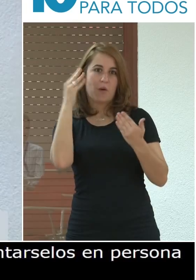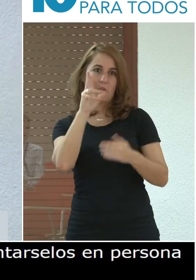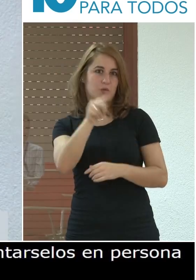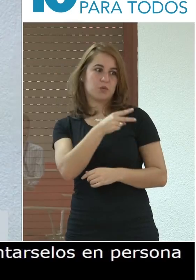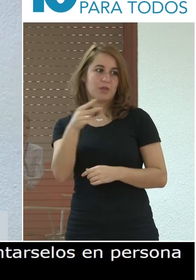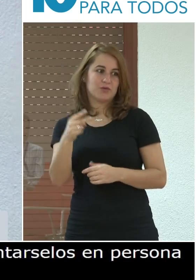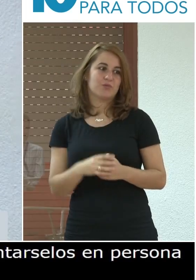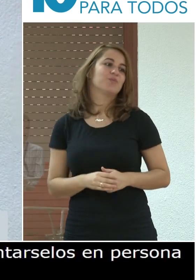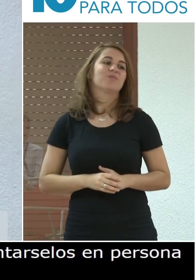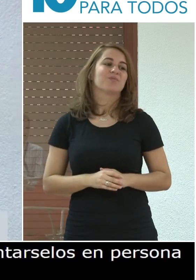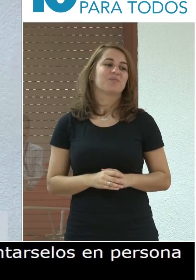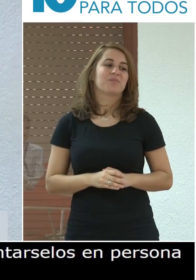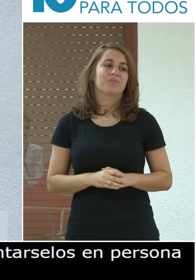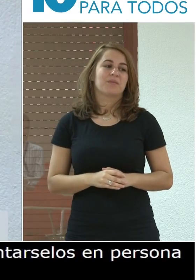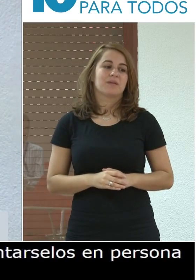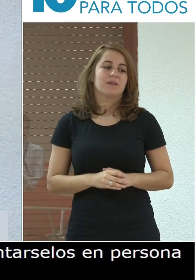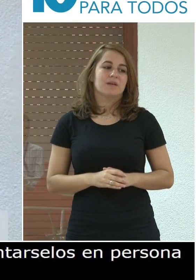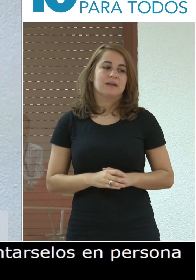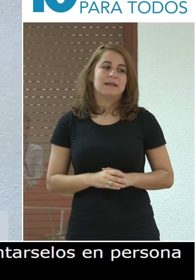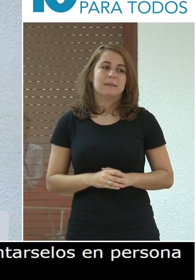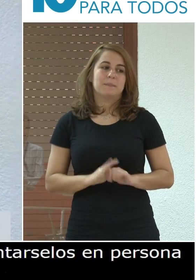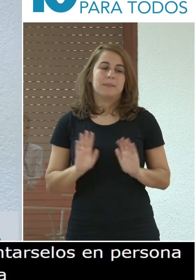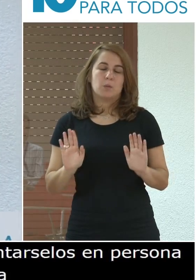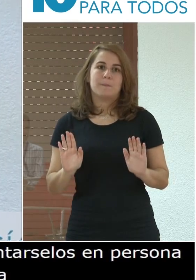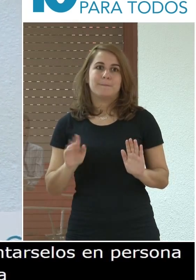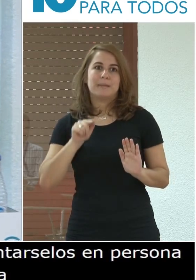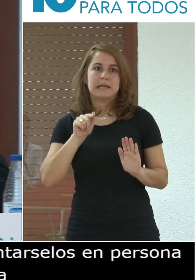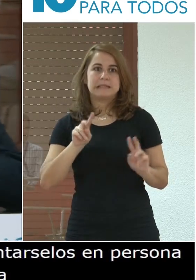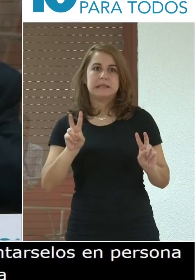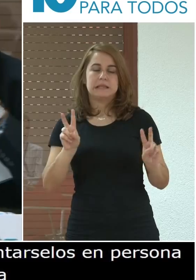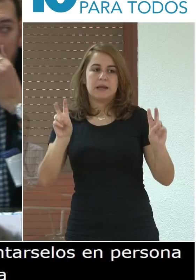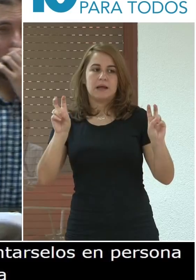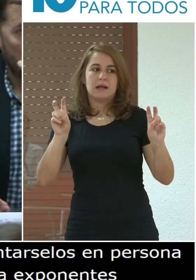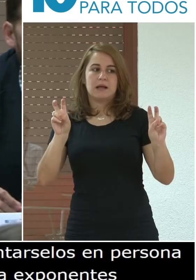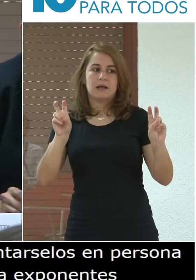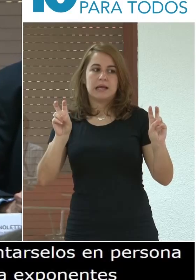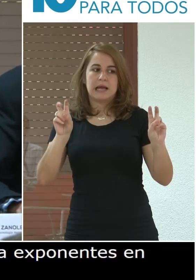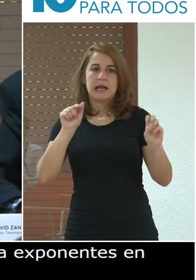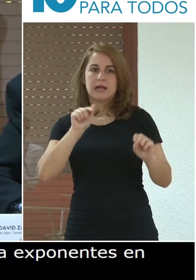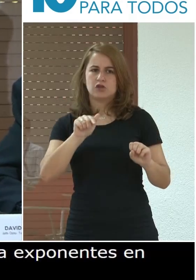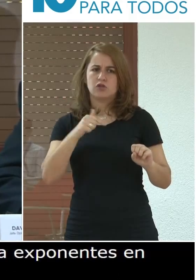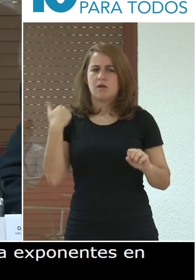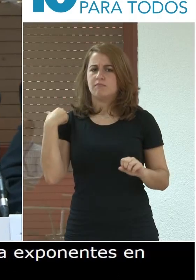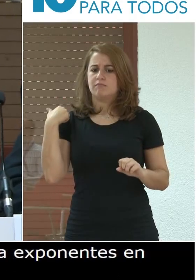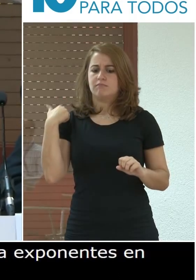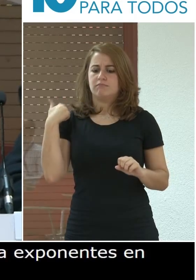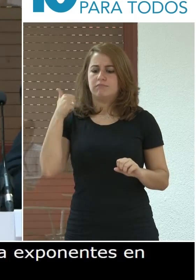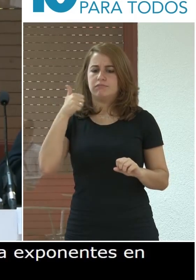I have a question for the two speakers. First of all, I would like to congratulate them for the good results that they've